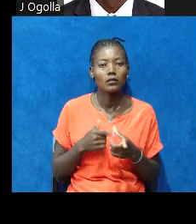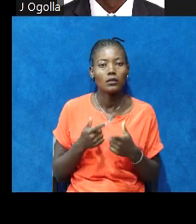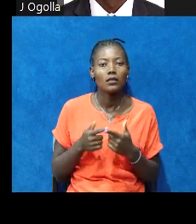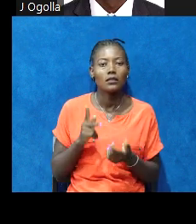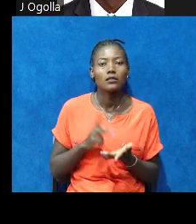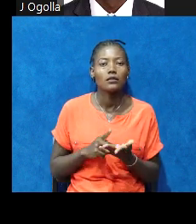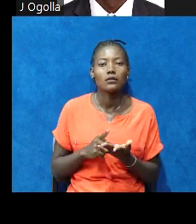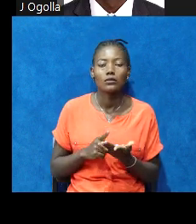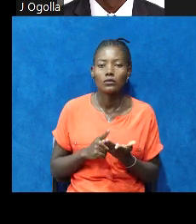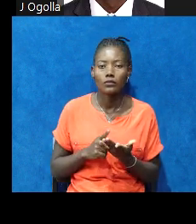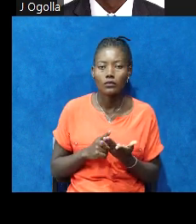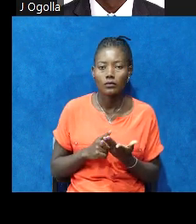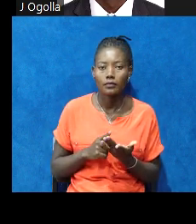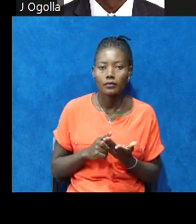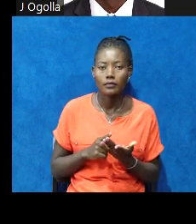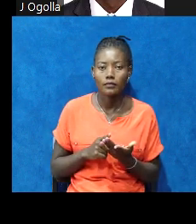accept, now you just keep